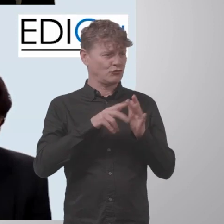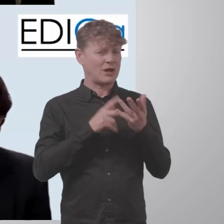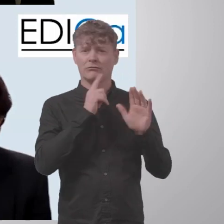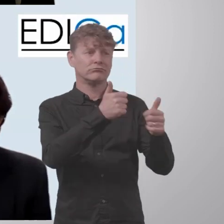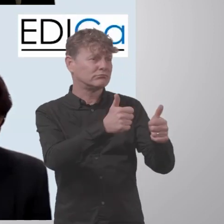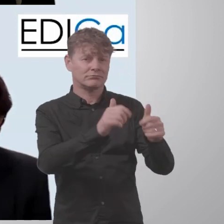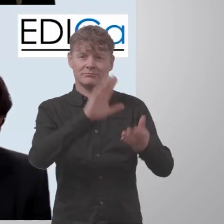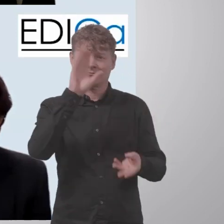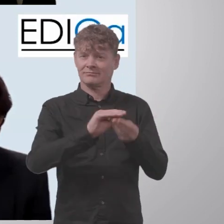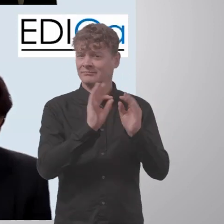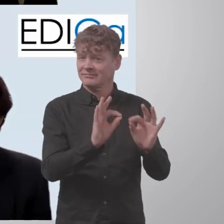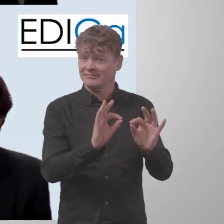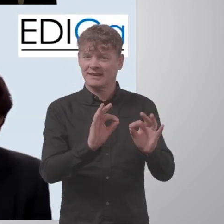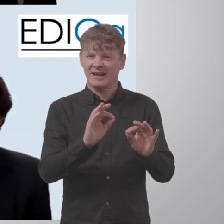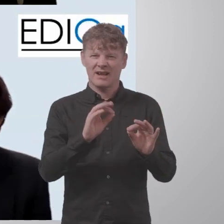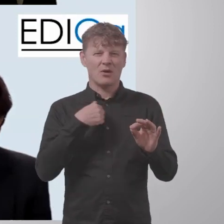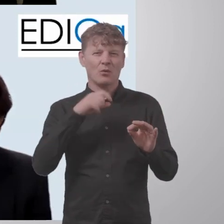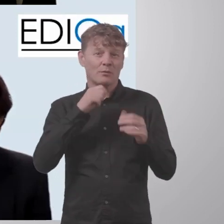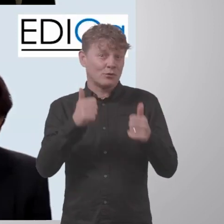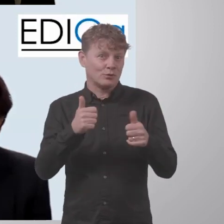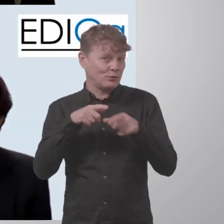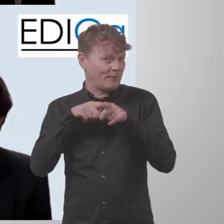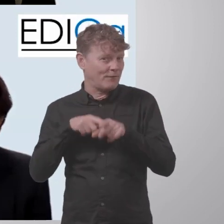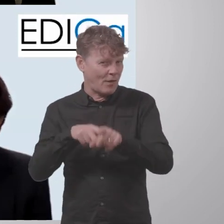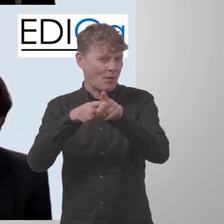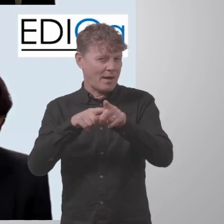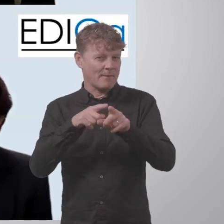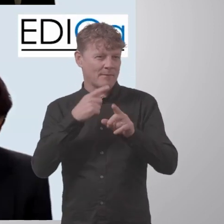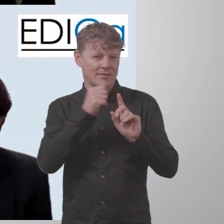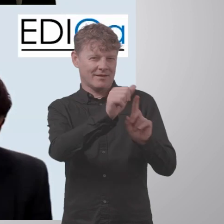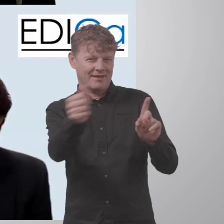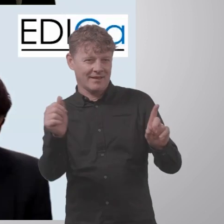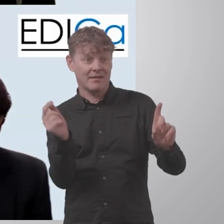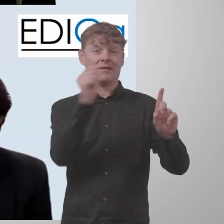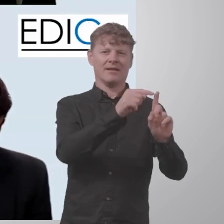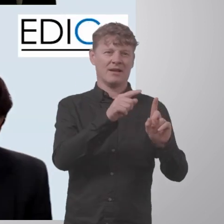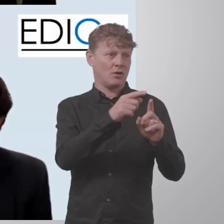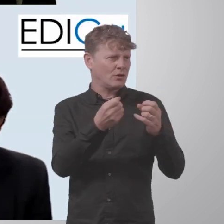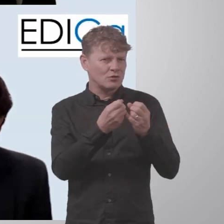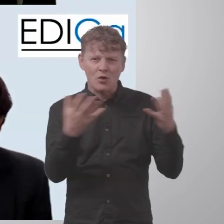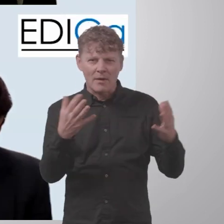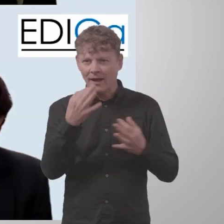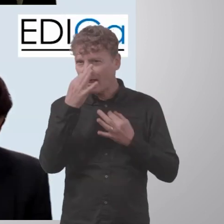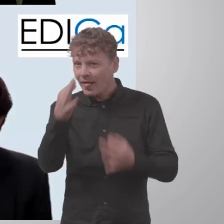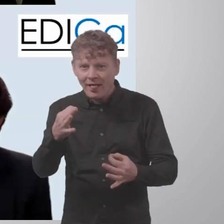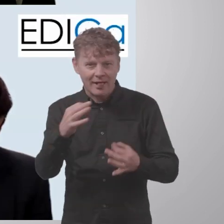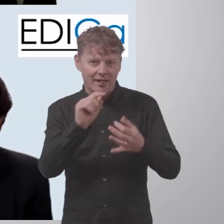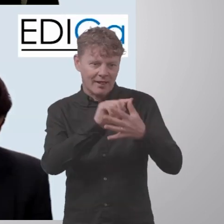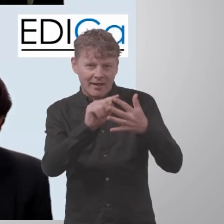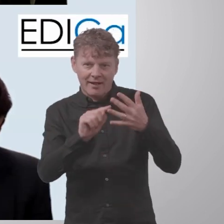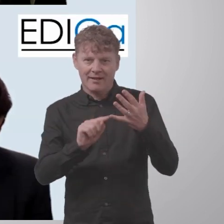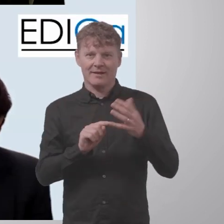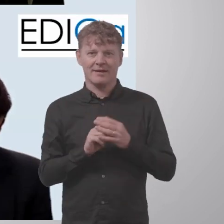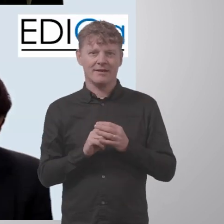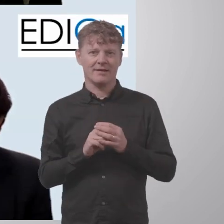some follow up on that once everyone's gone around, because I just think there are so many fascinating parts of that, particularly the RAF story.